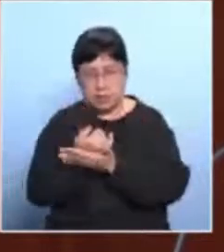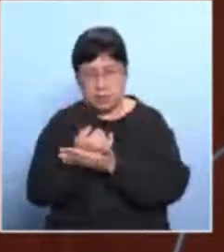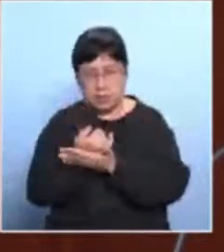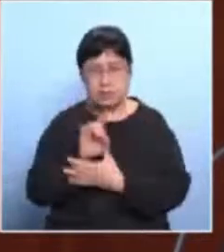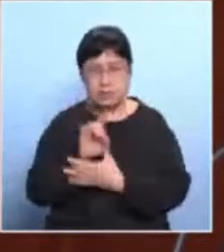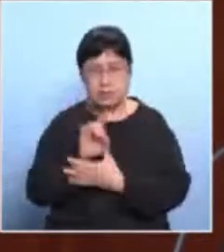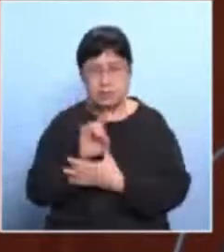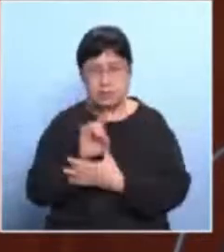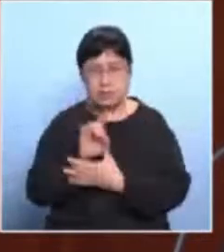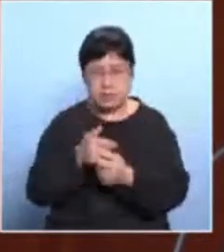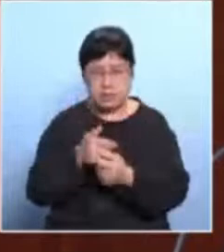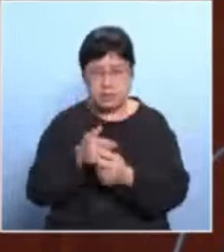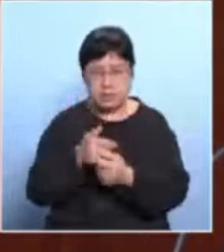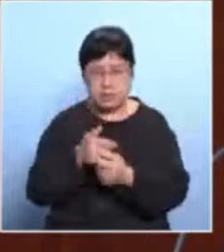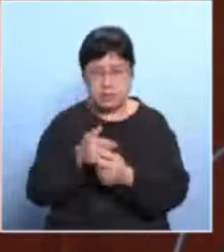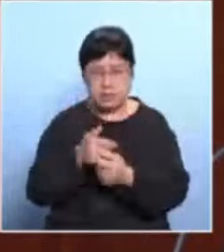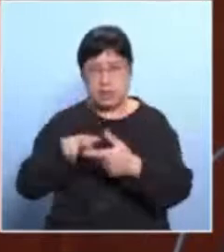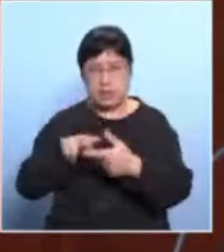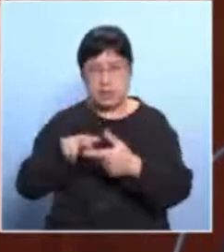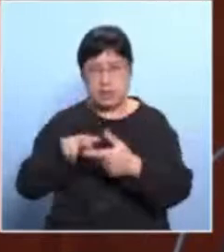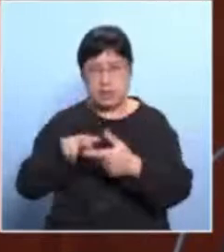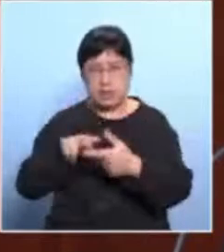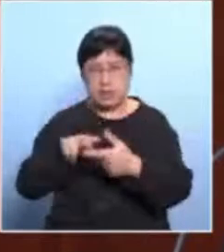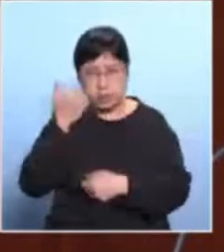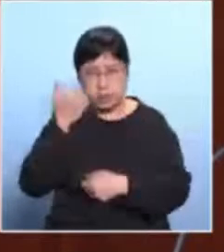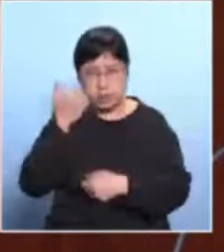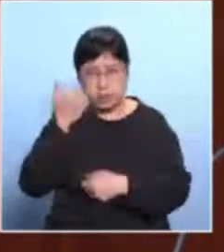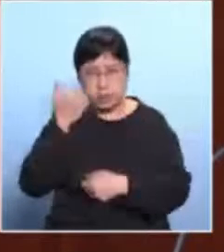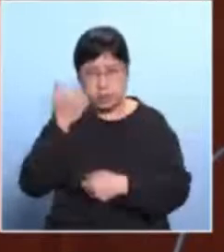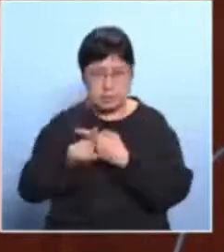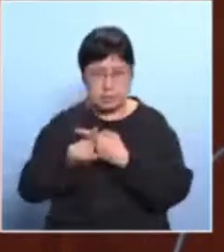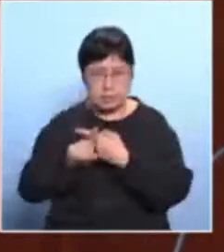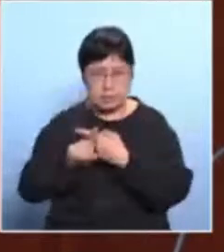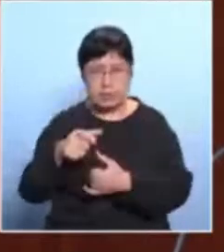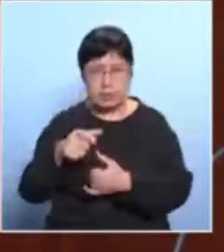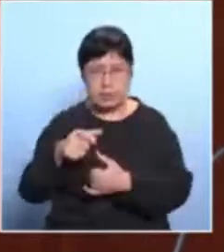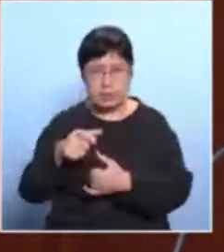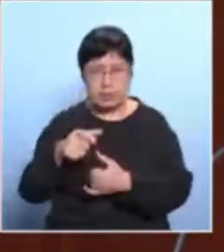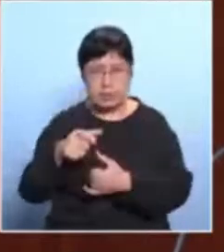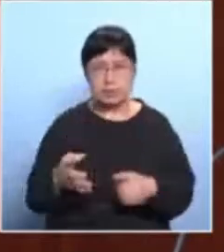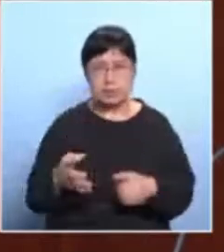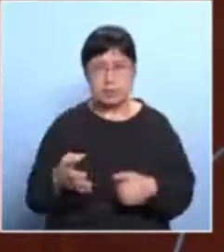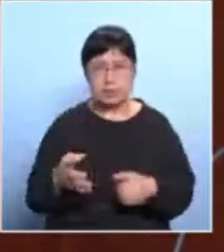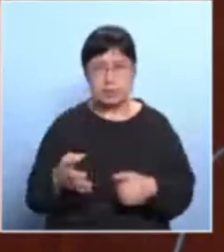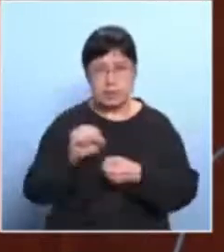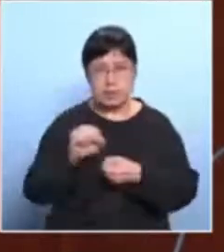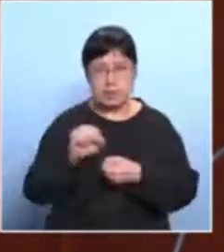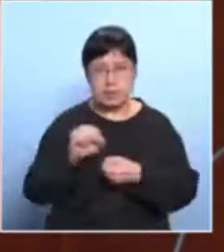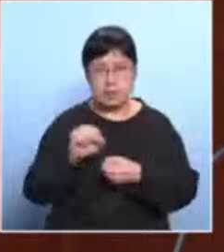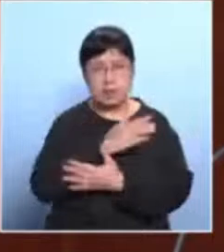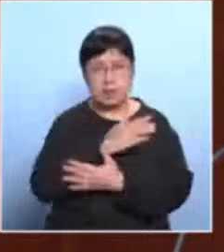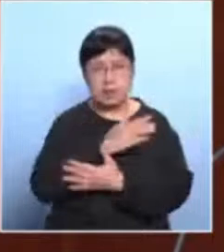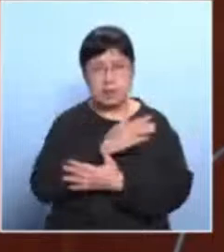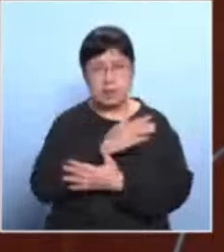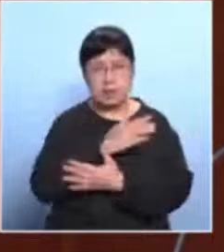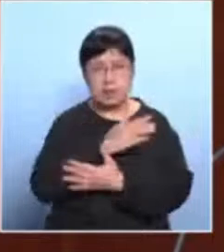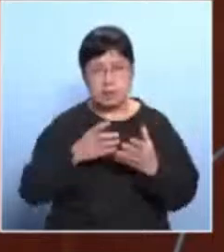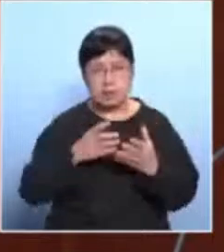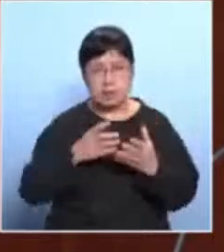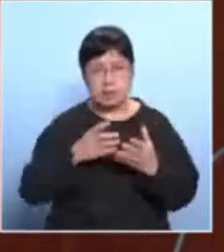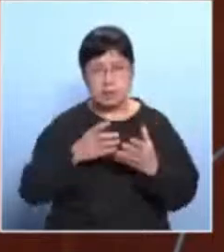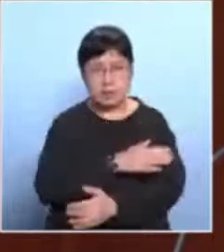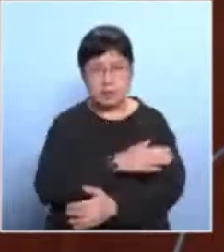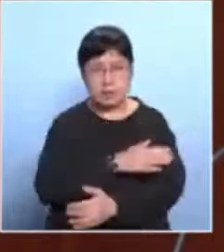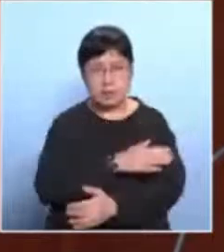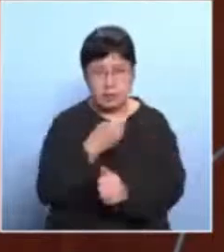referral for high-risk cases. 4. Strengthen training of care team members. Care team members will be provided with mental health support training to